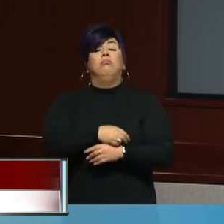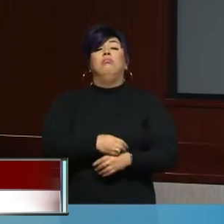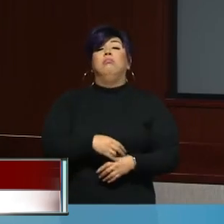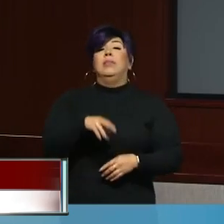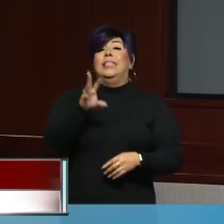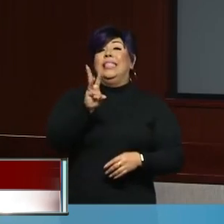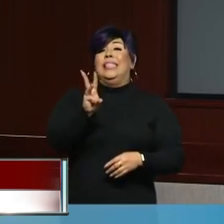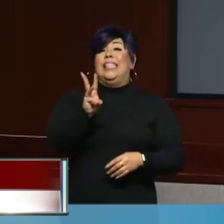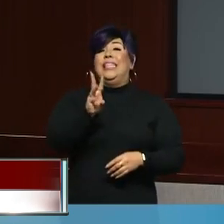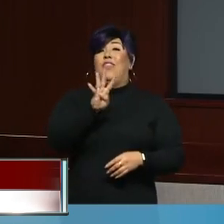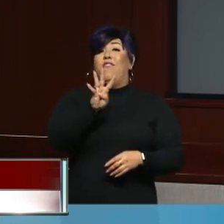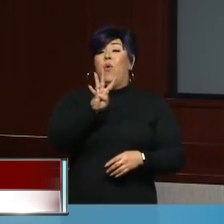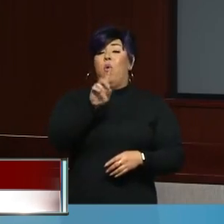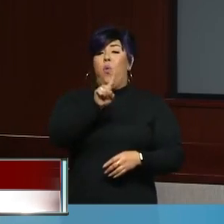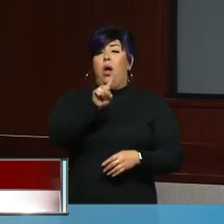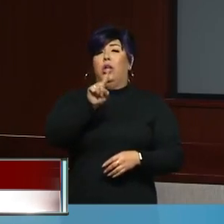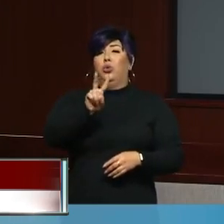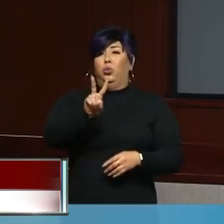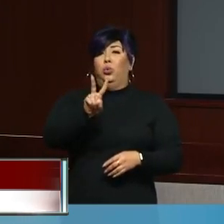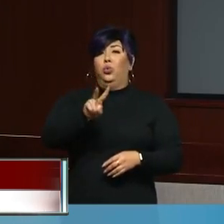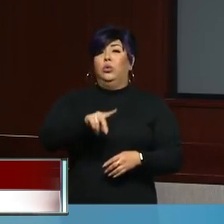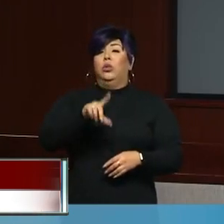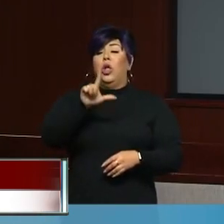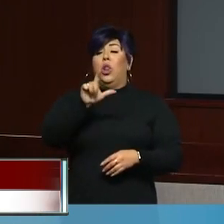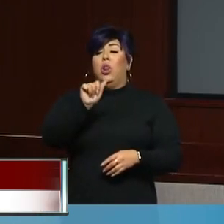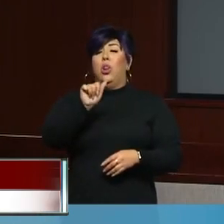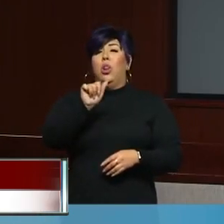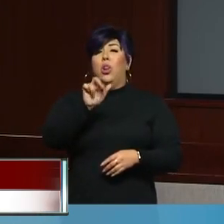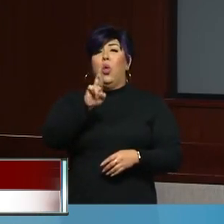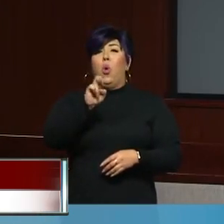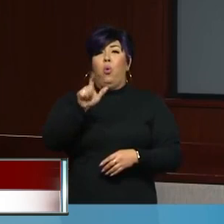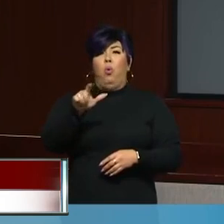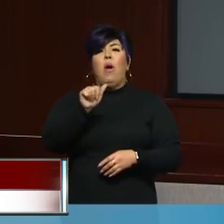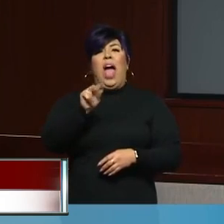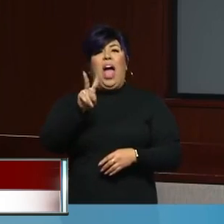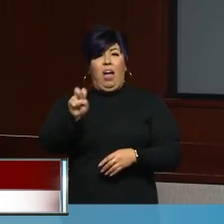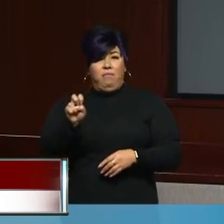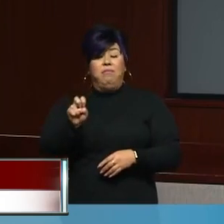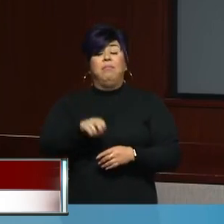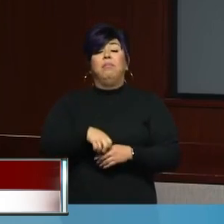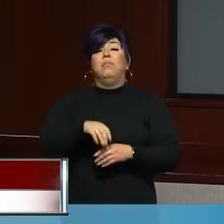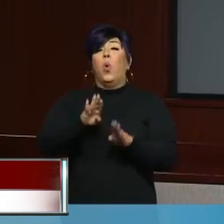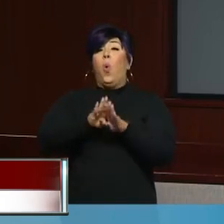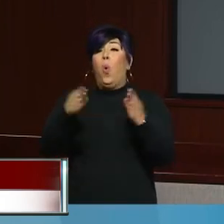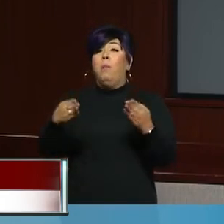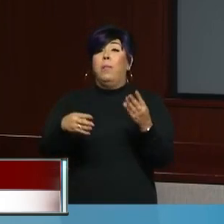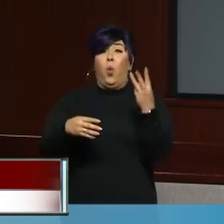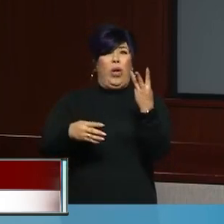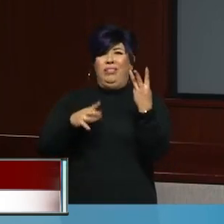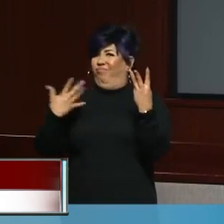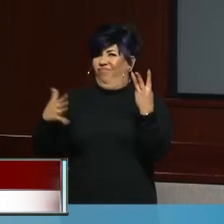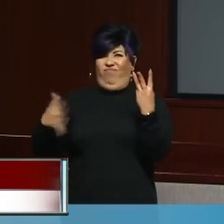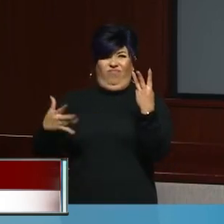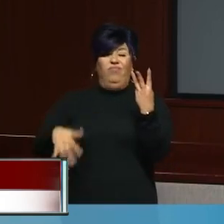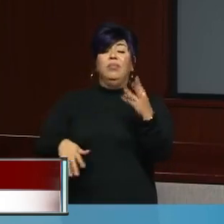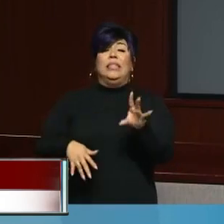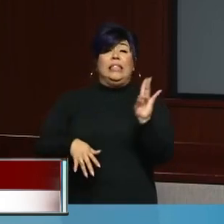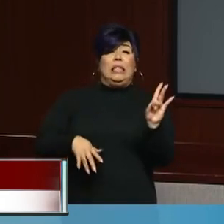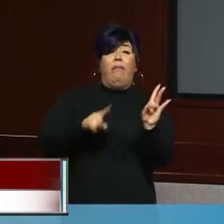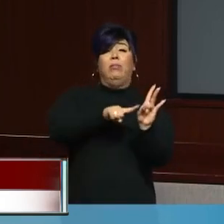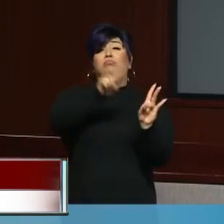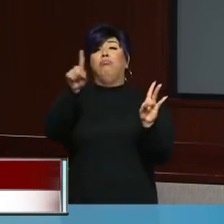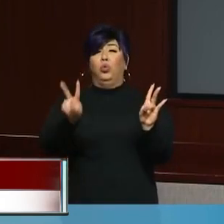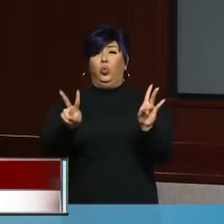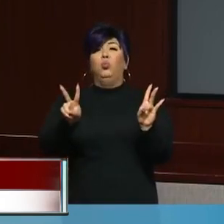at 6412 Laurel Avenue. And their hours are on Wednesday only from 7 a.m. to 2